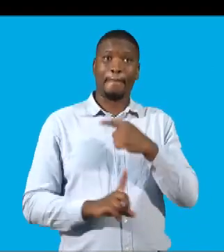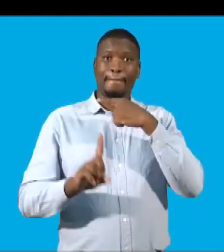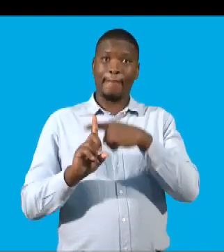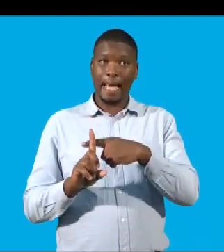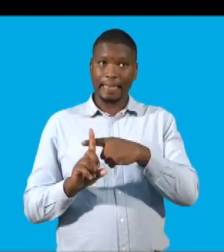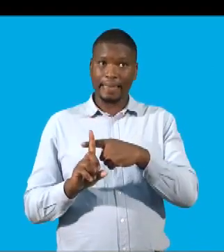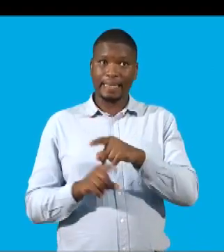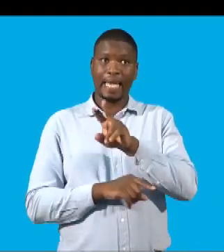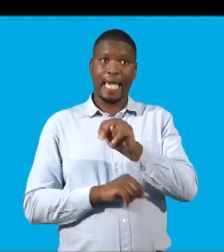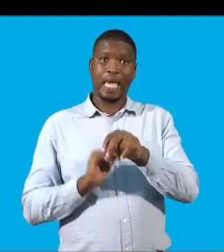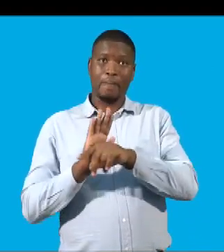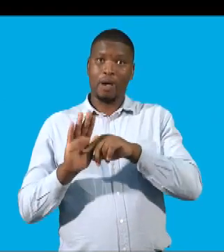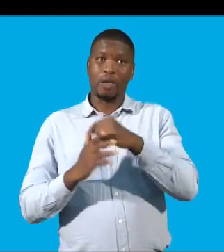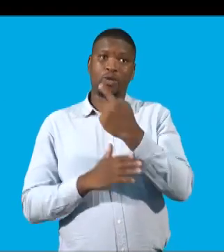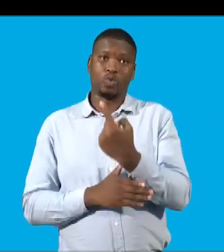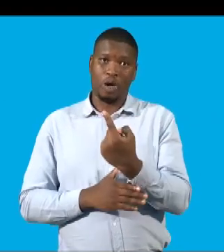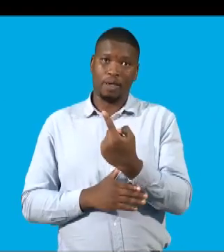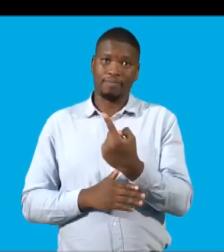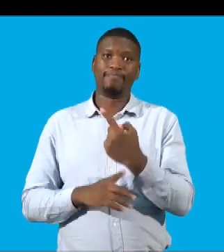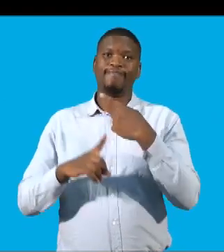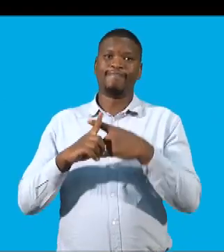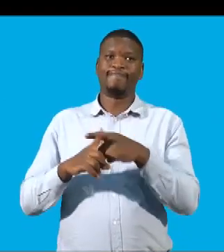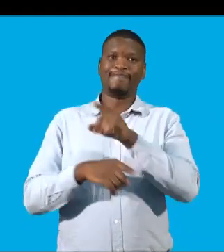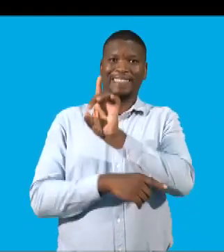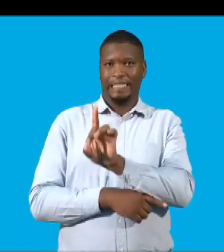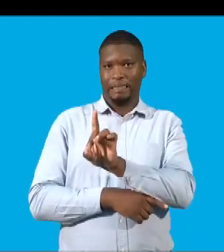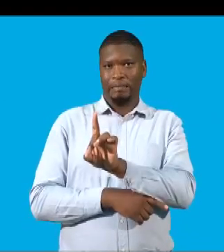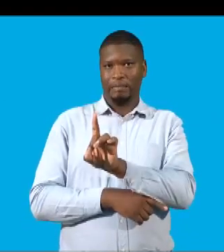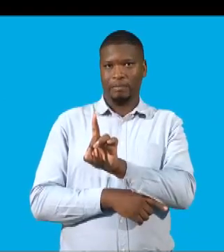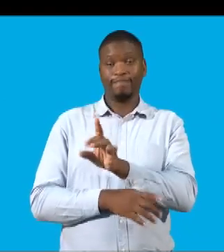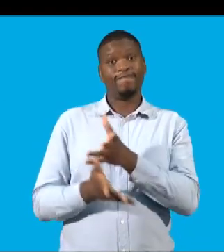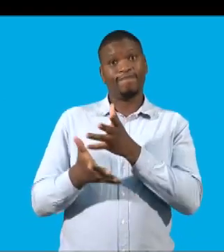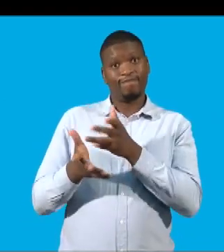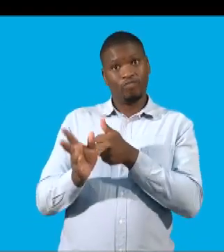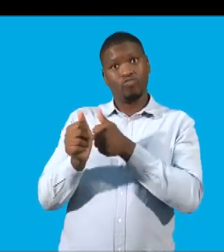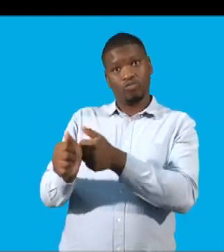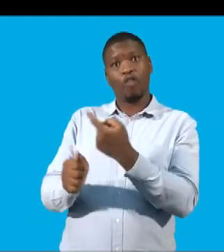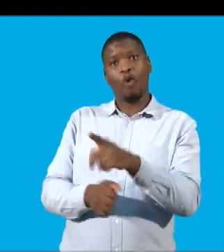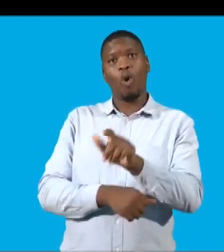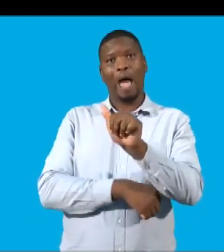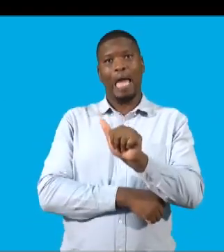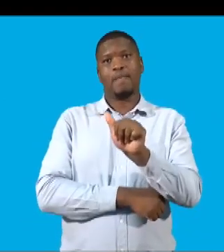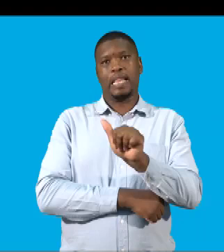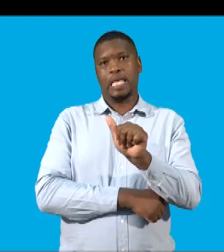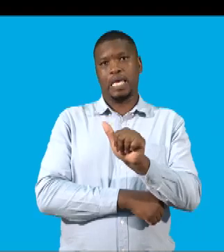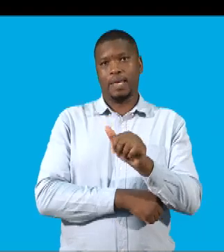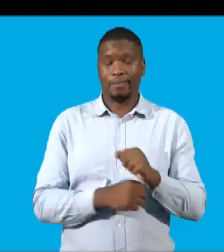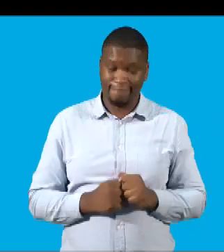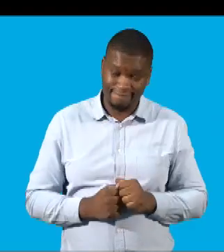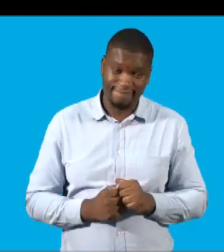2a plus n minus 1 multiplied by a d. That is the formula for an arithmetic